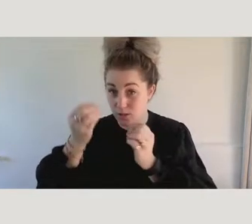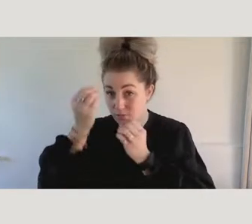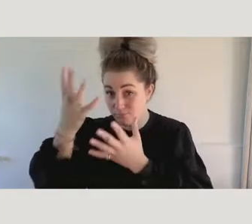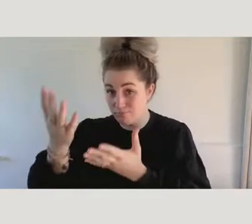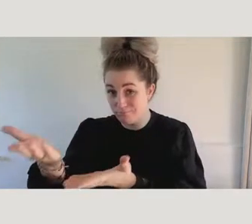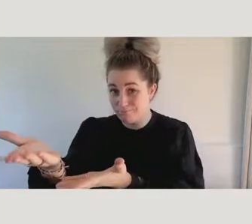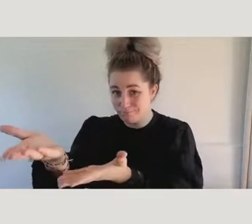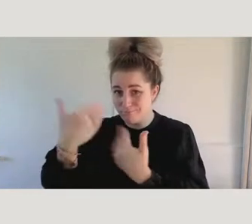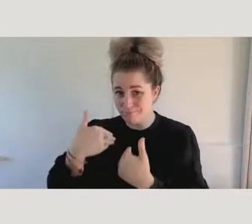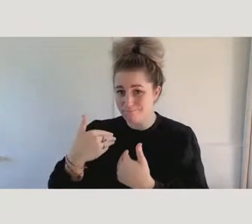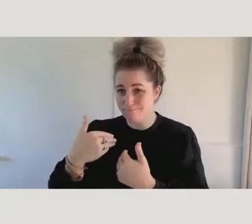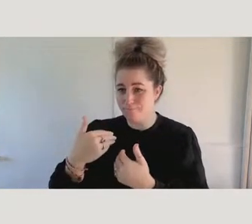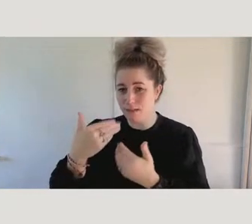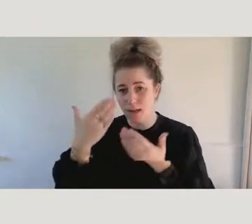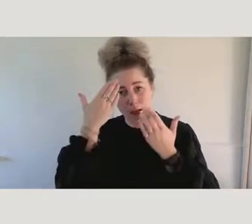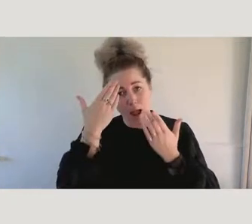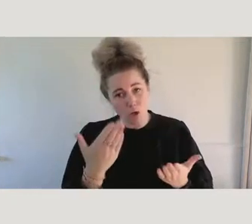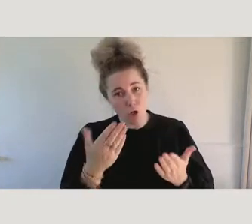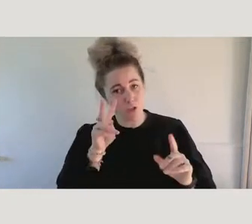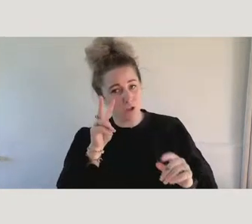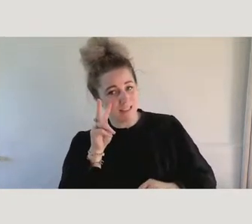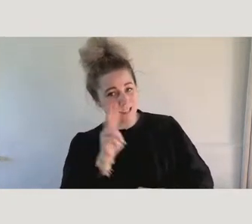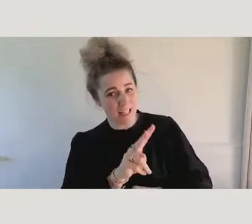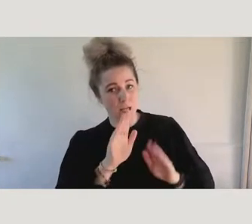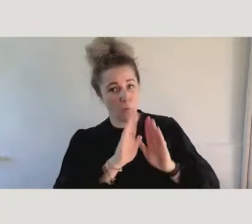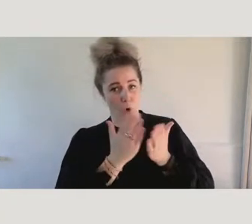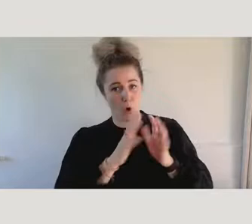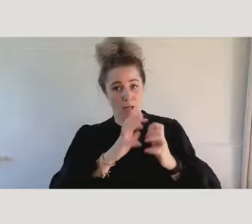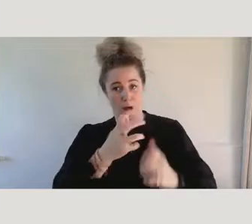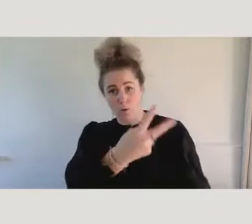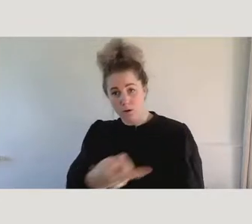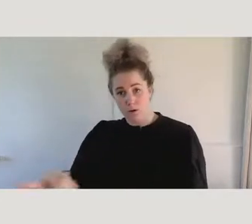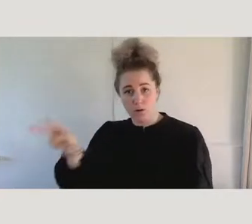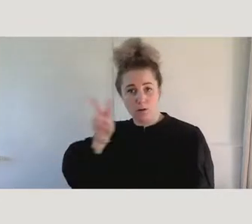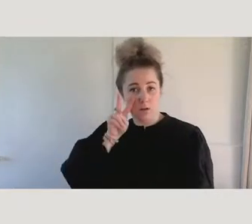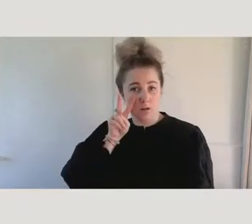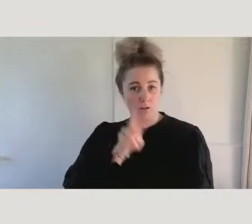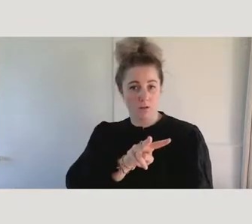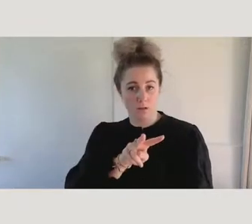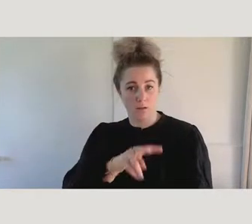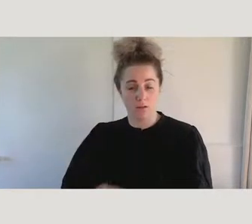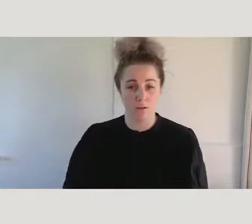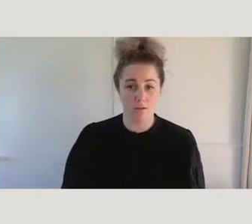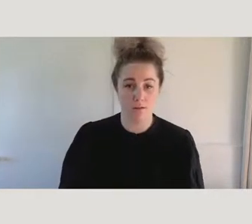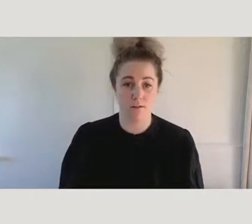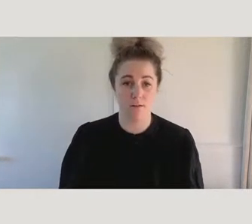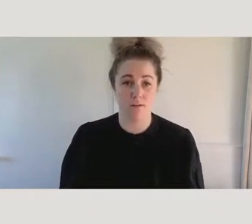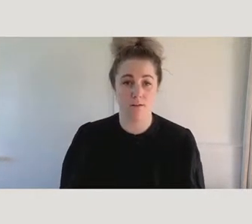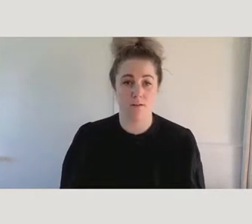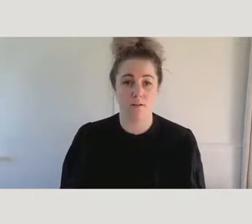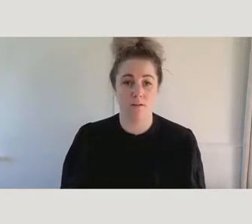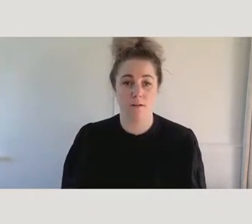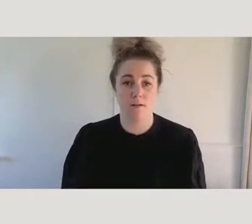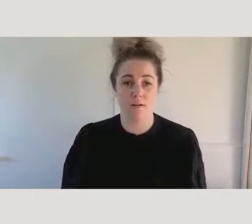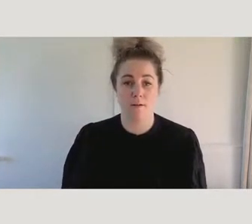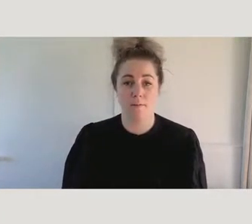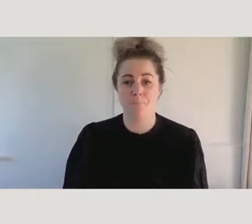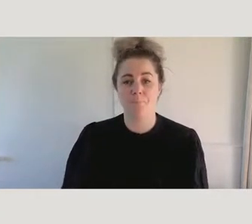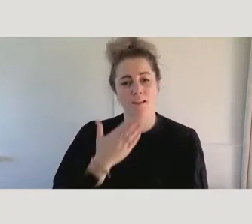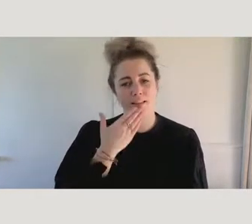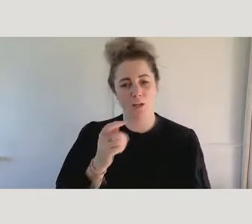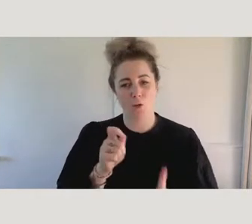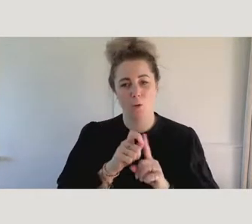live in to really acknowledge and see the world that we live in thank you